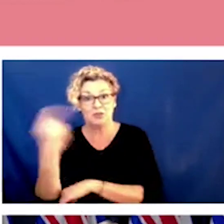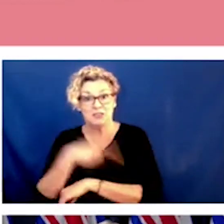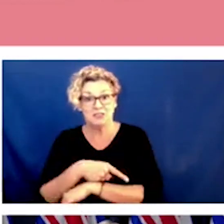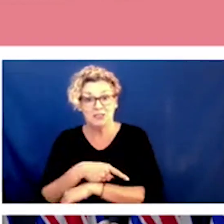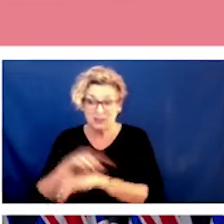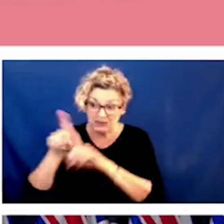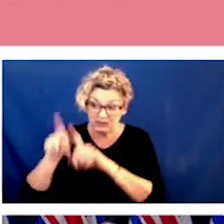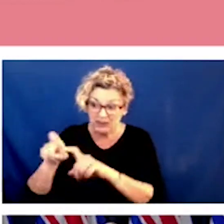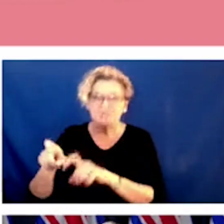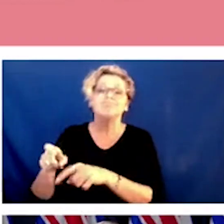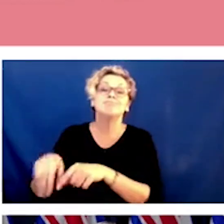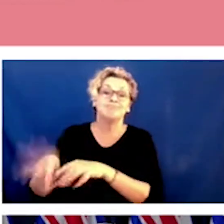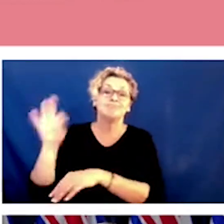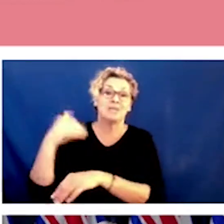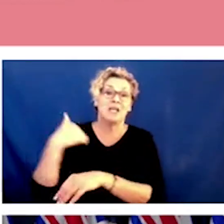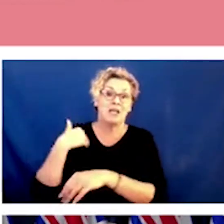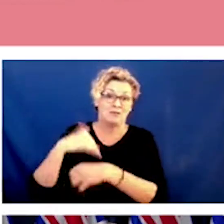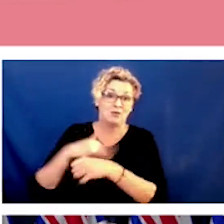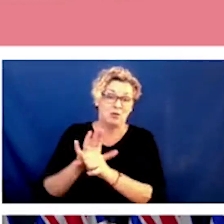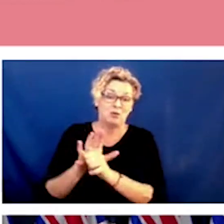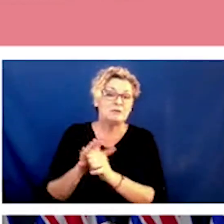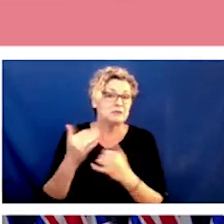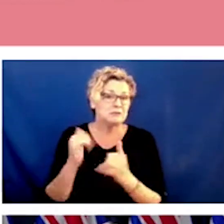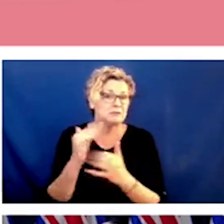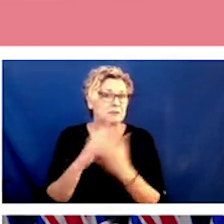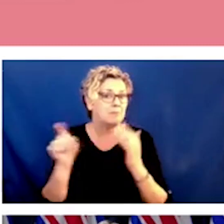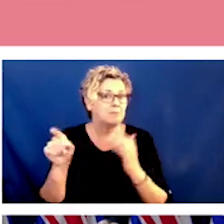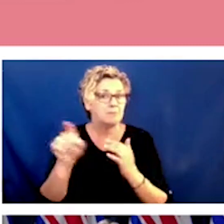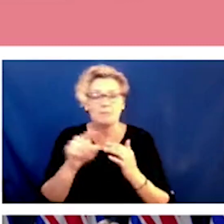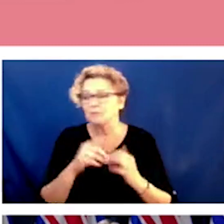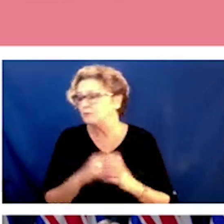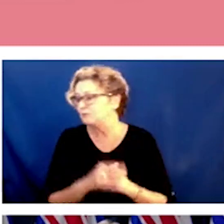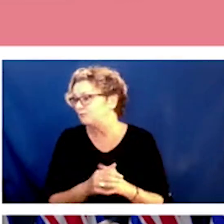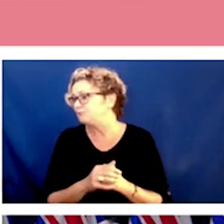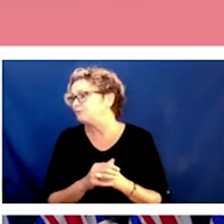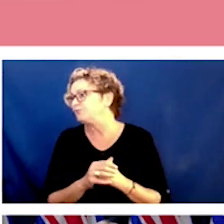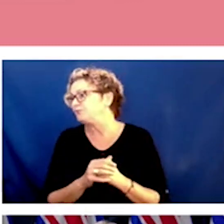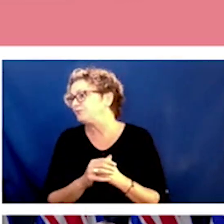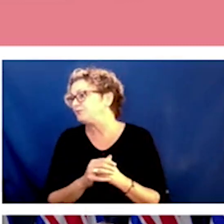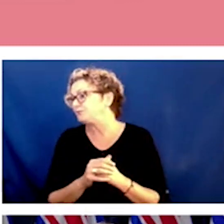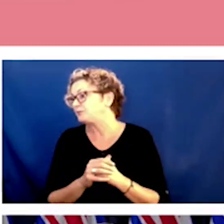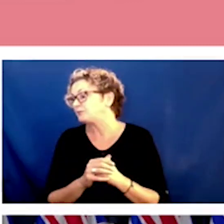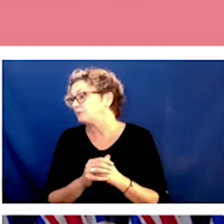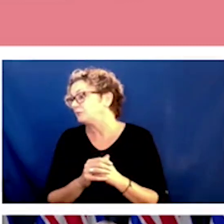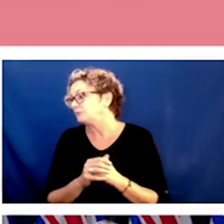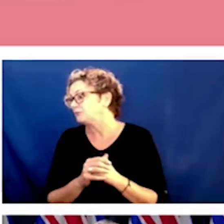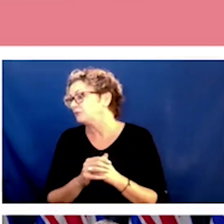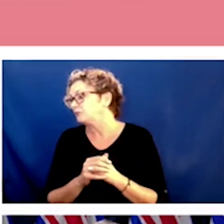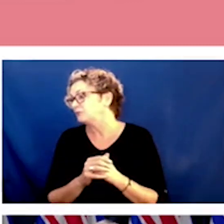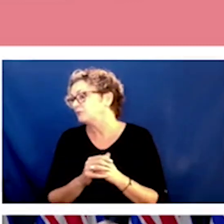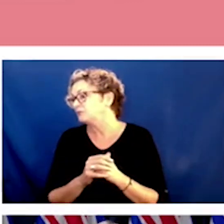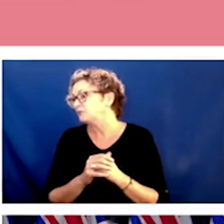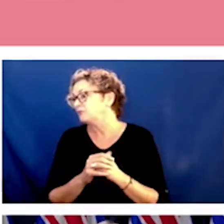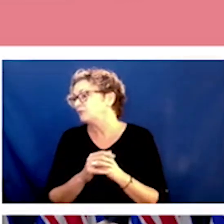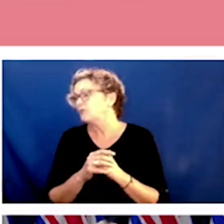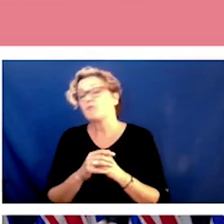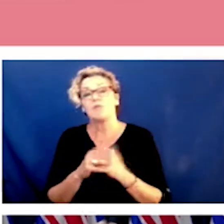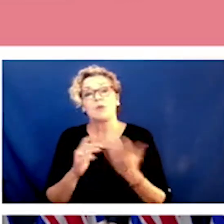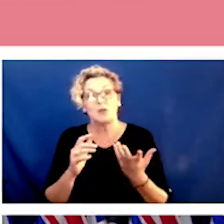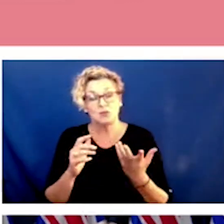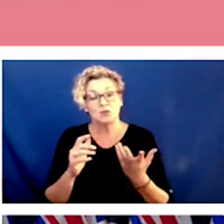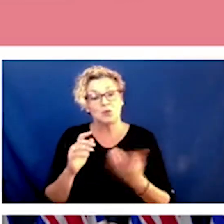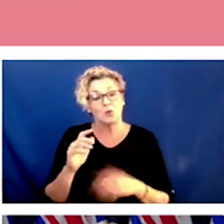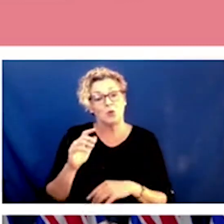so cases in people who have returned from India. Most recently, we've seen a number of cases, and we still have temporary farm workers